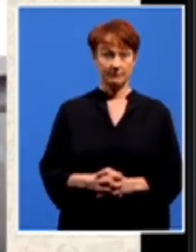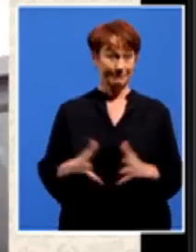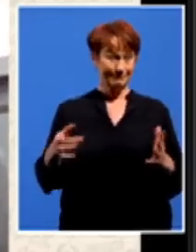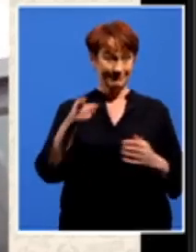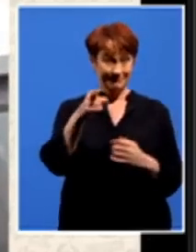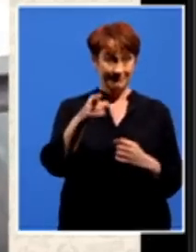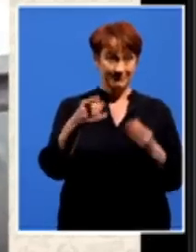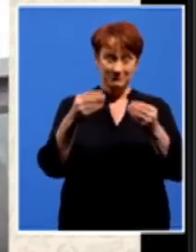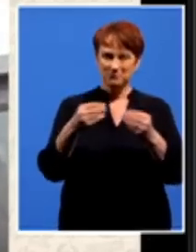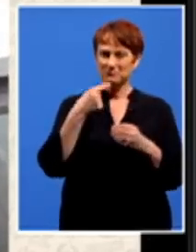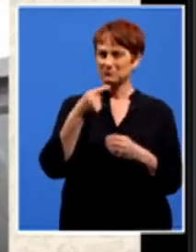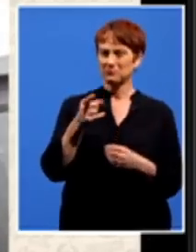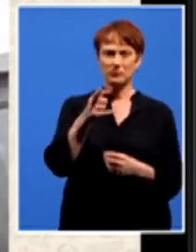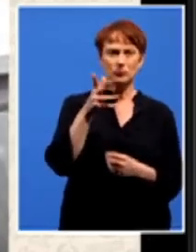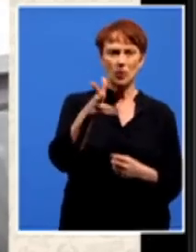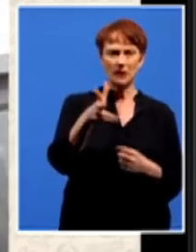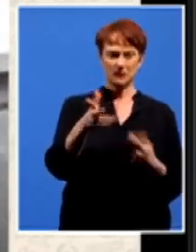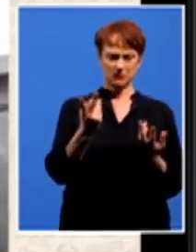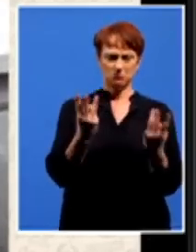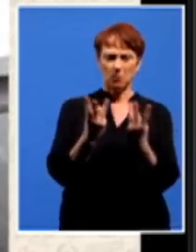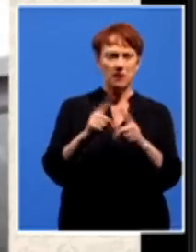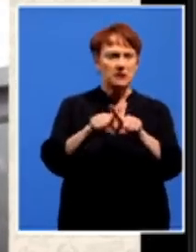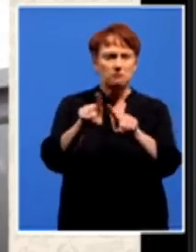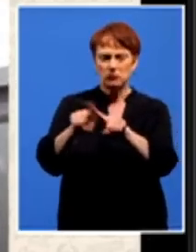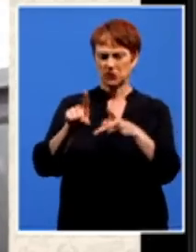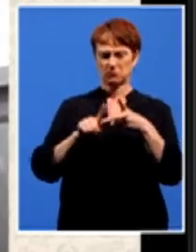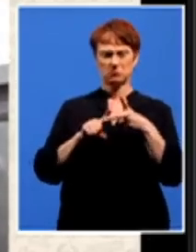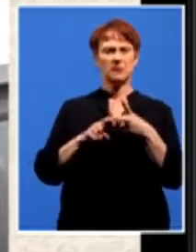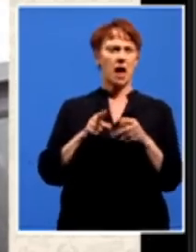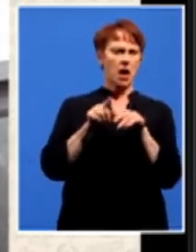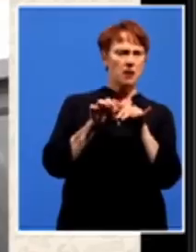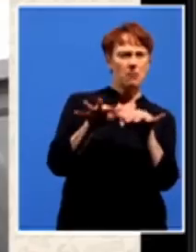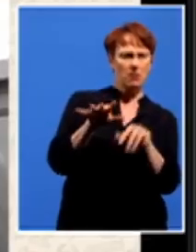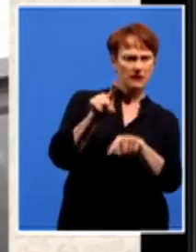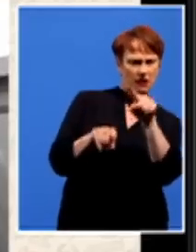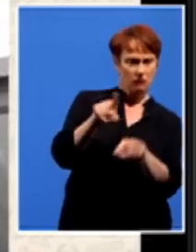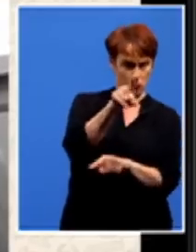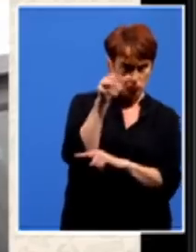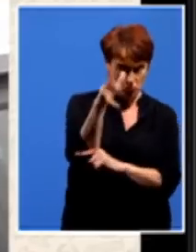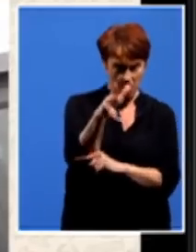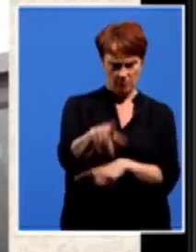that says we want different people, you know, or we want diverse people and stuff like that,